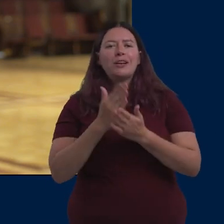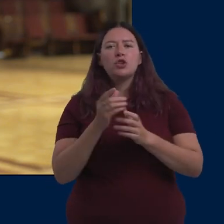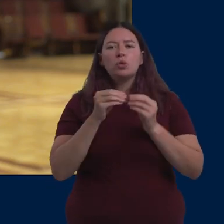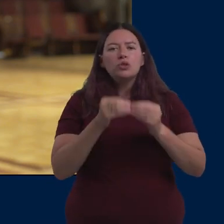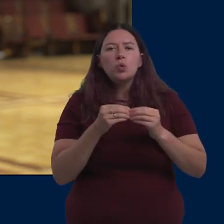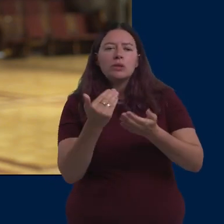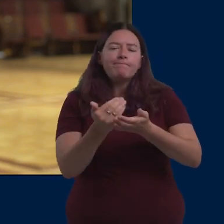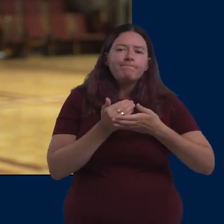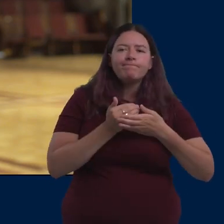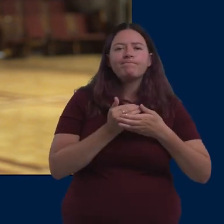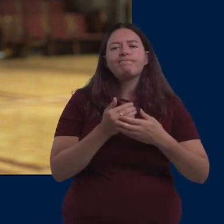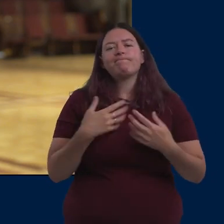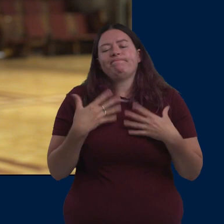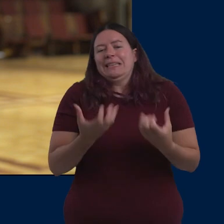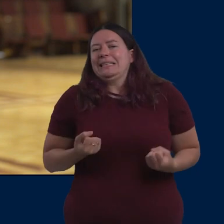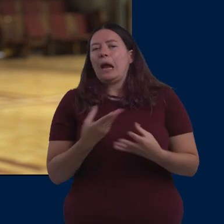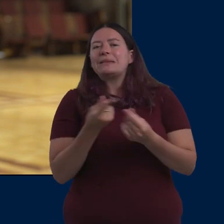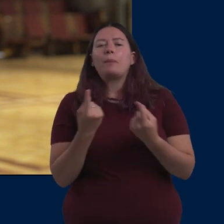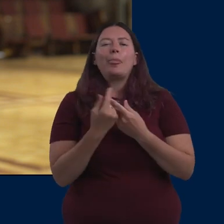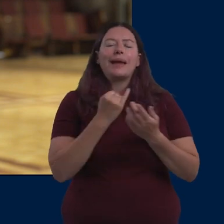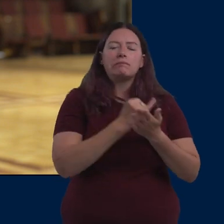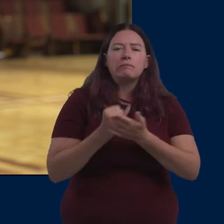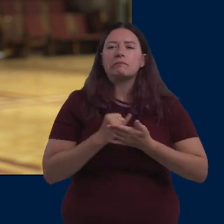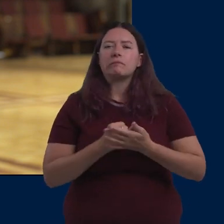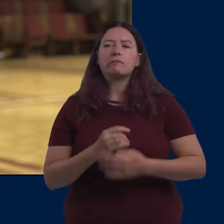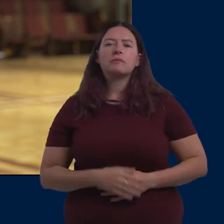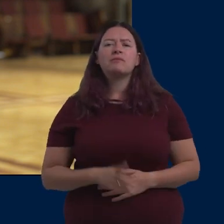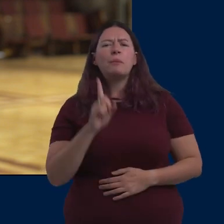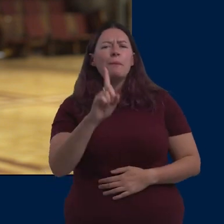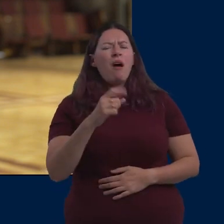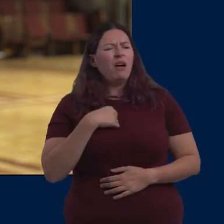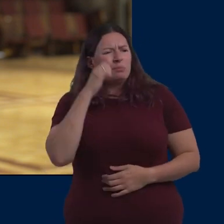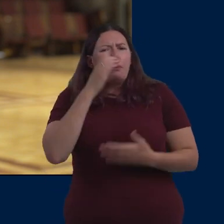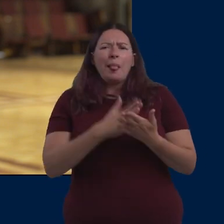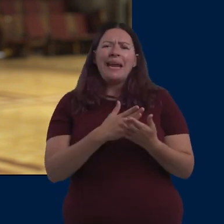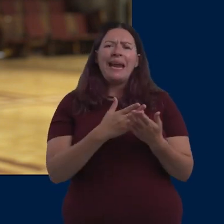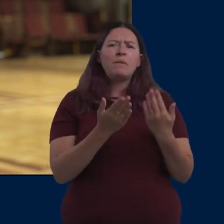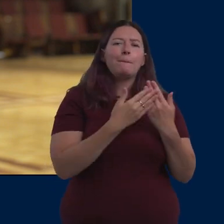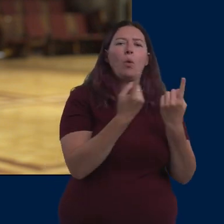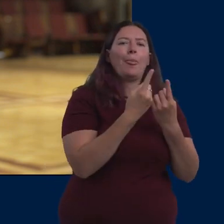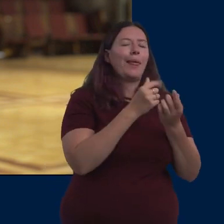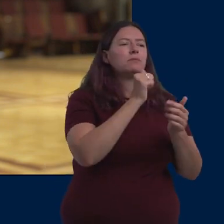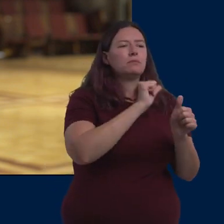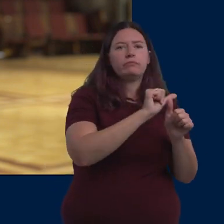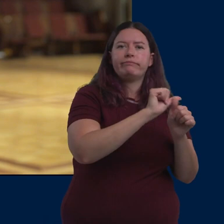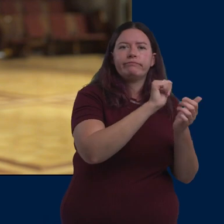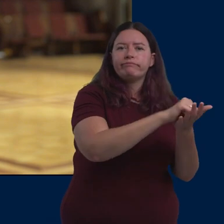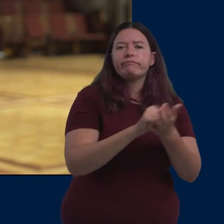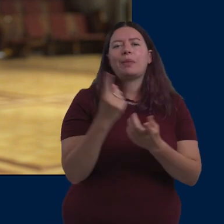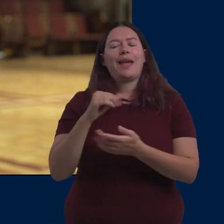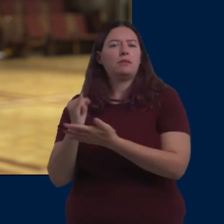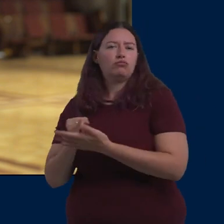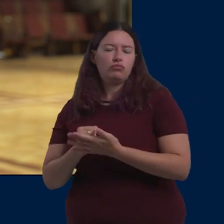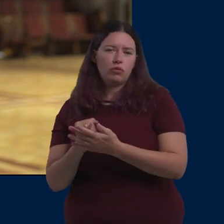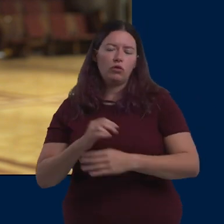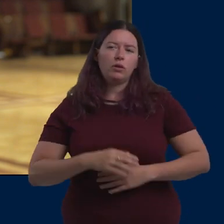and safety for all of our students. We inevitably got some things wrong, but I genuinely believe that we got much more right than we got